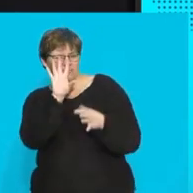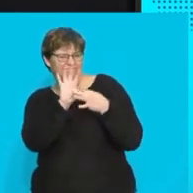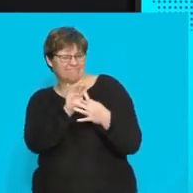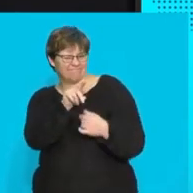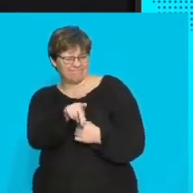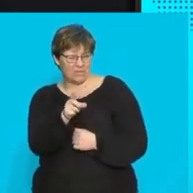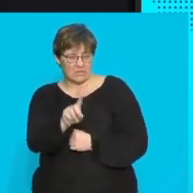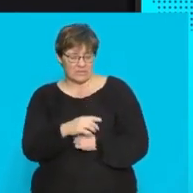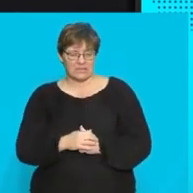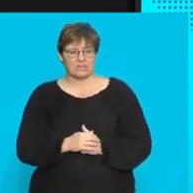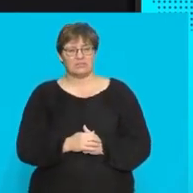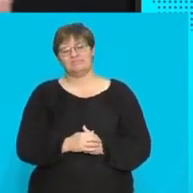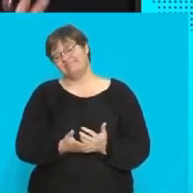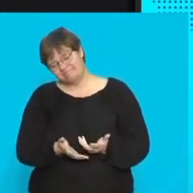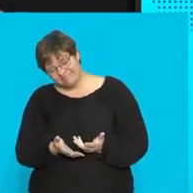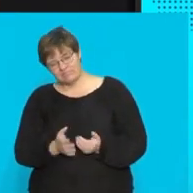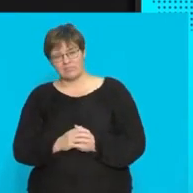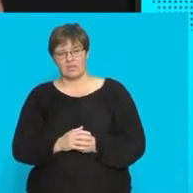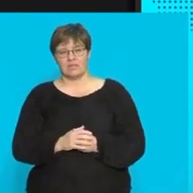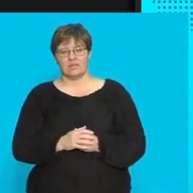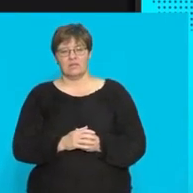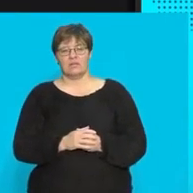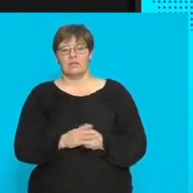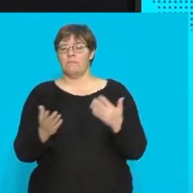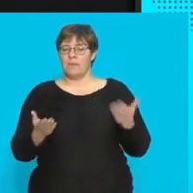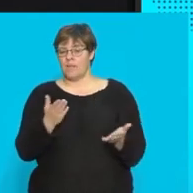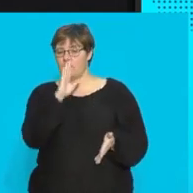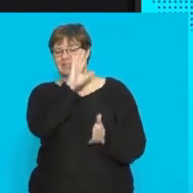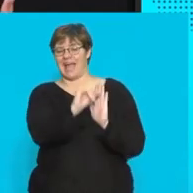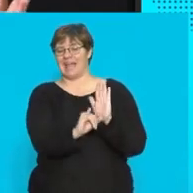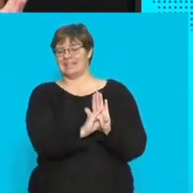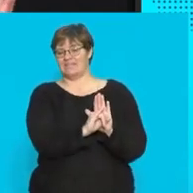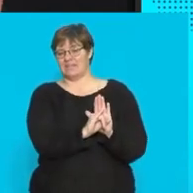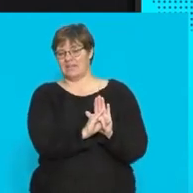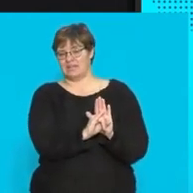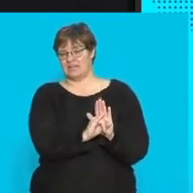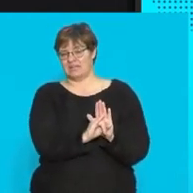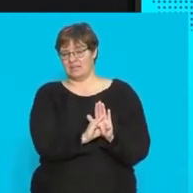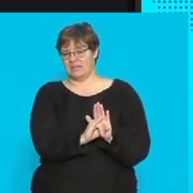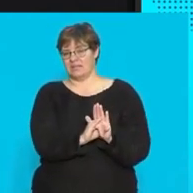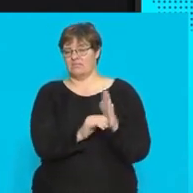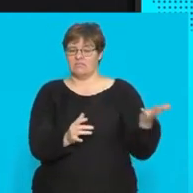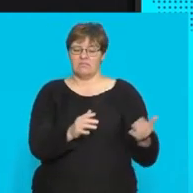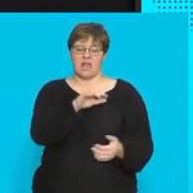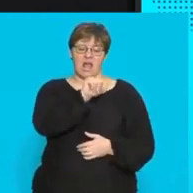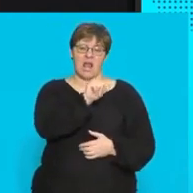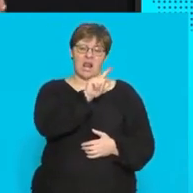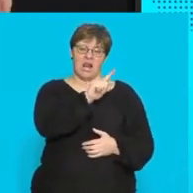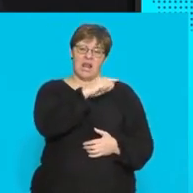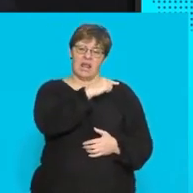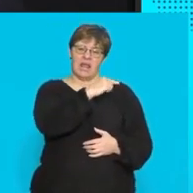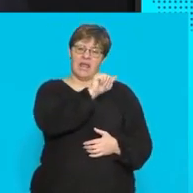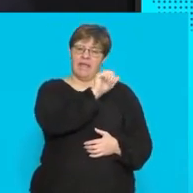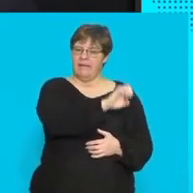this section, yes, quite maybe you are asked to identify, maybe an